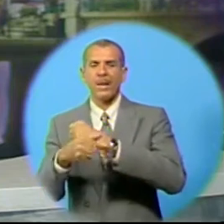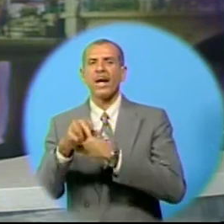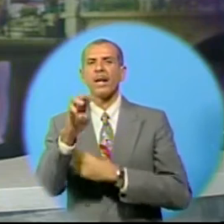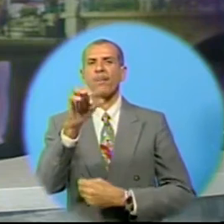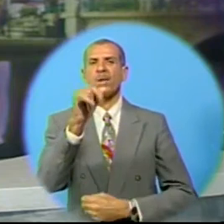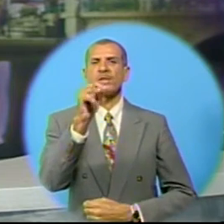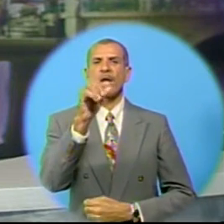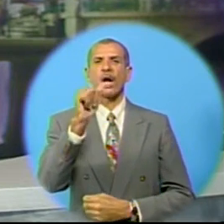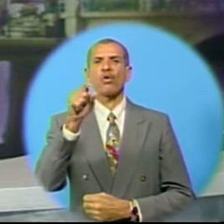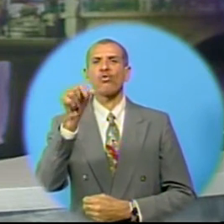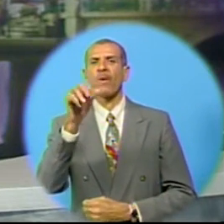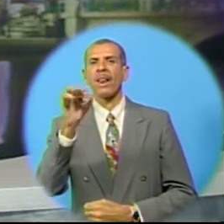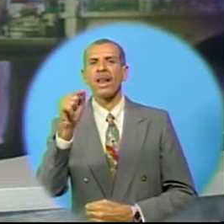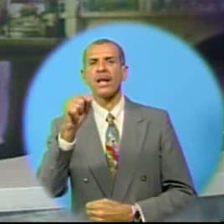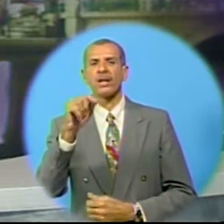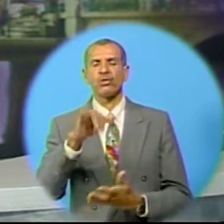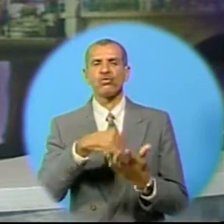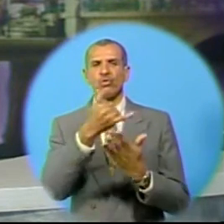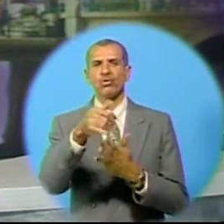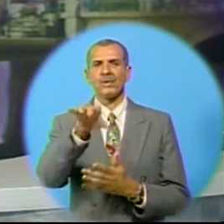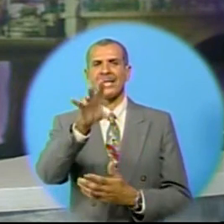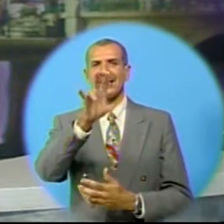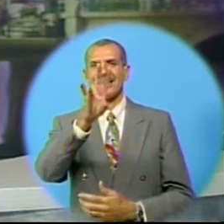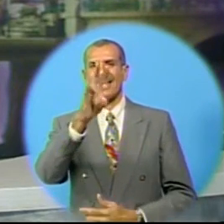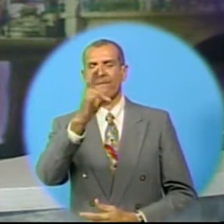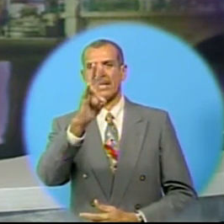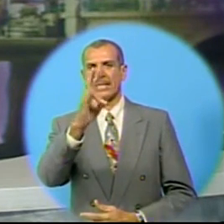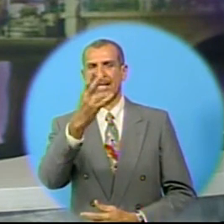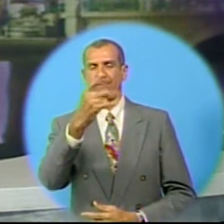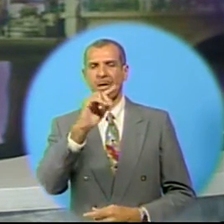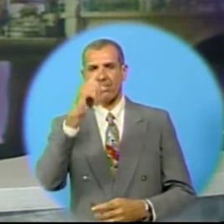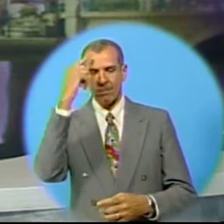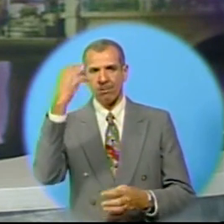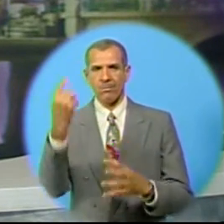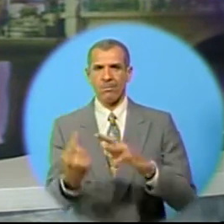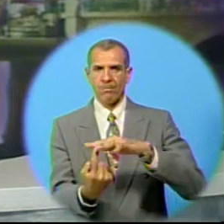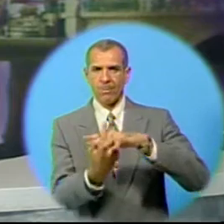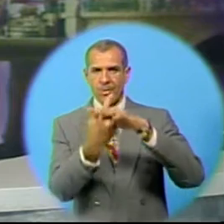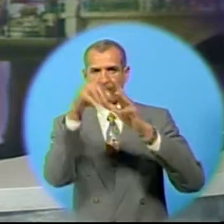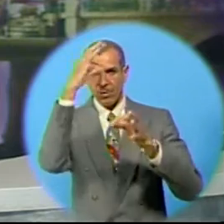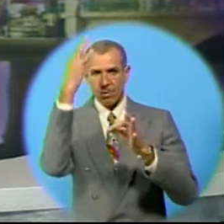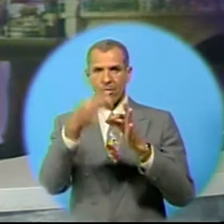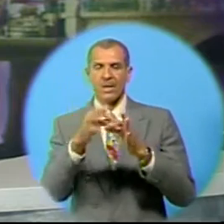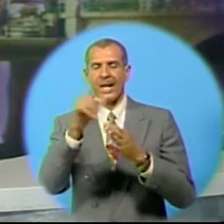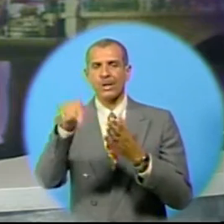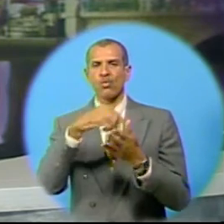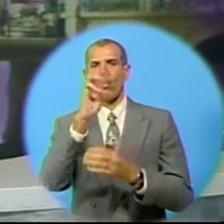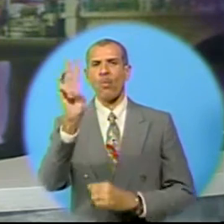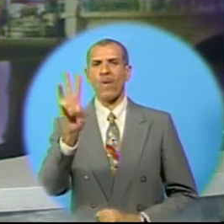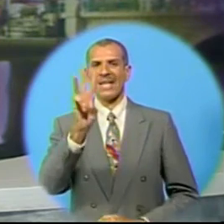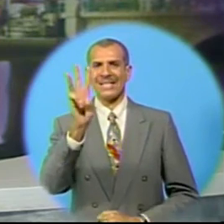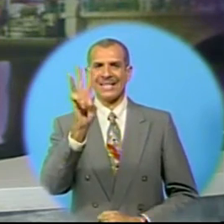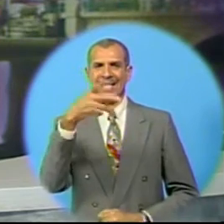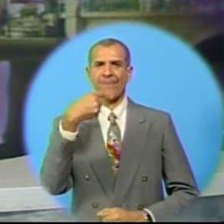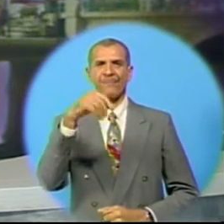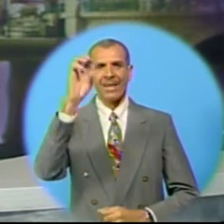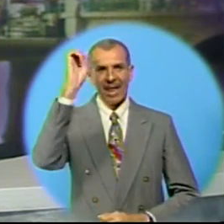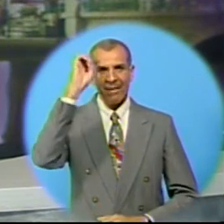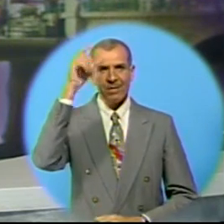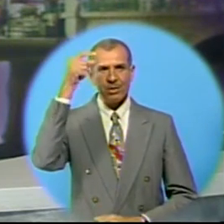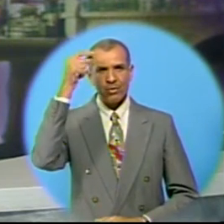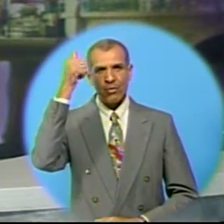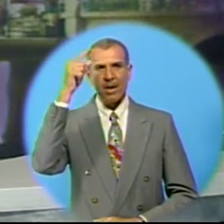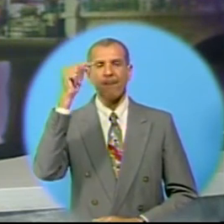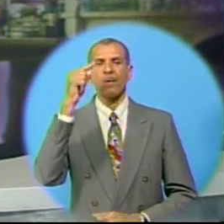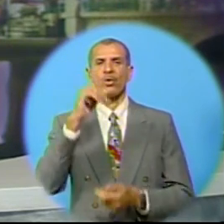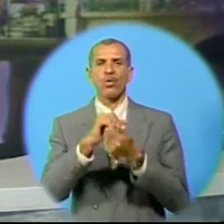and Bar on June 17th. They will appear in the District B Magistrates Court next Wednesday. Elvis Graham, the owner